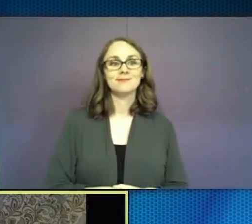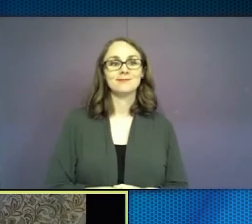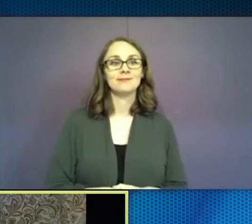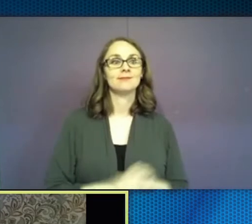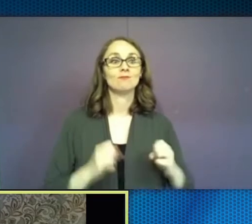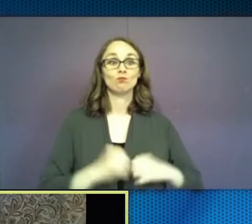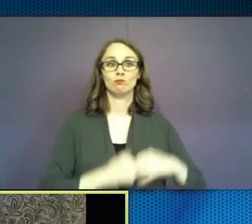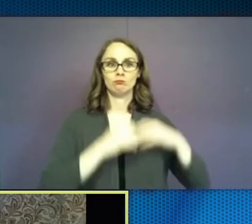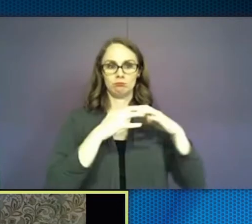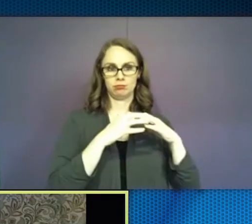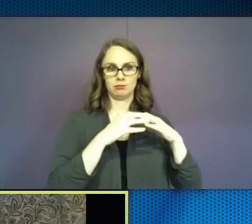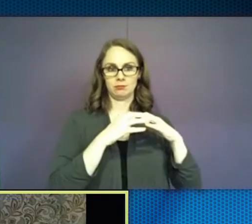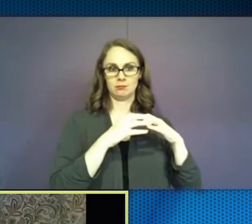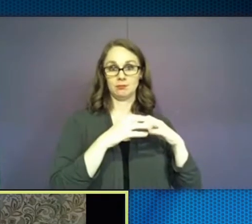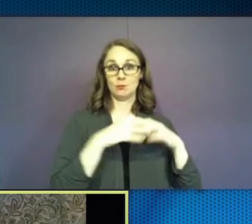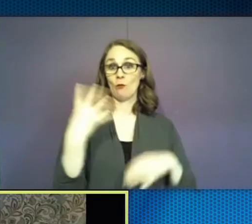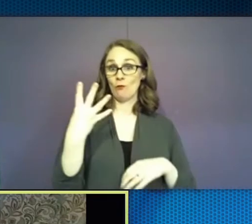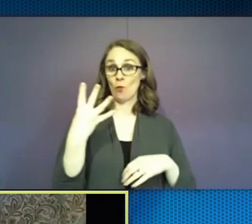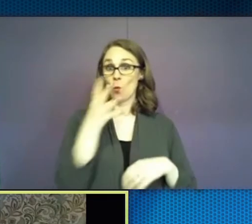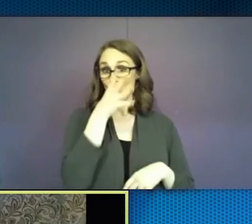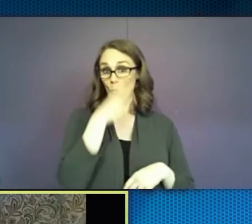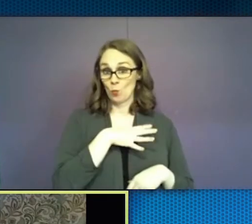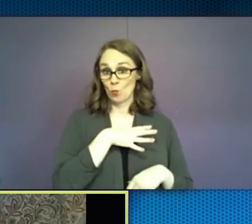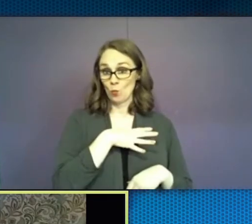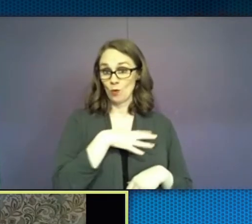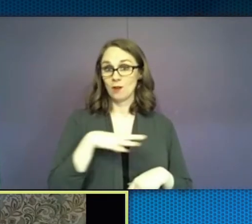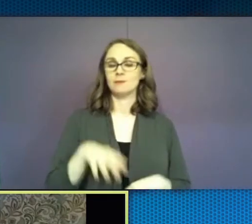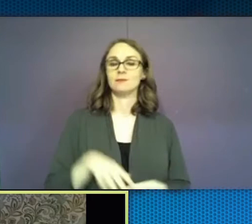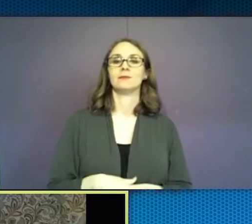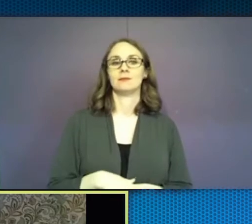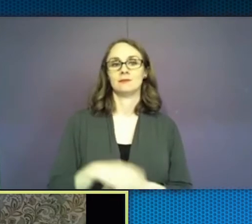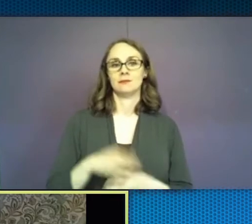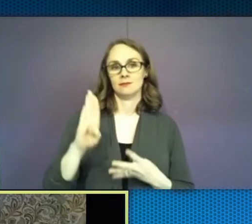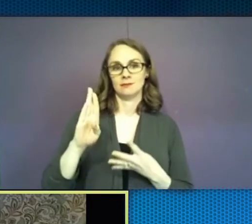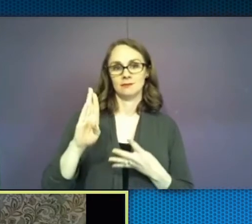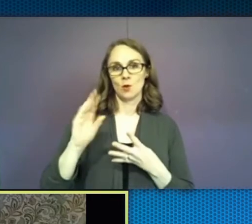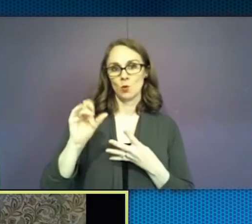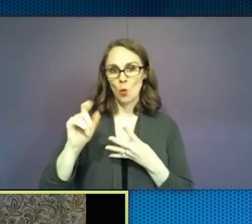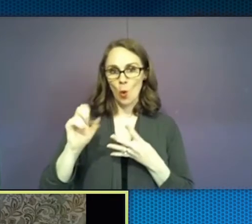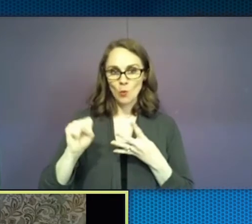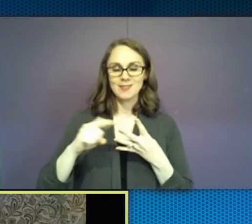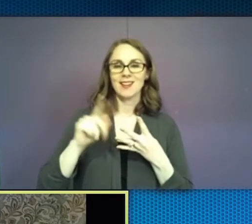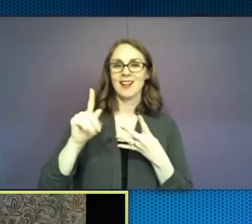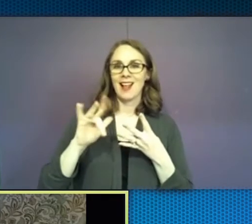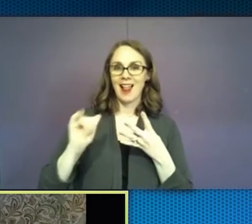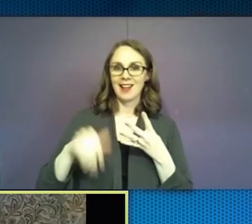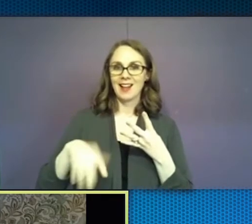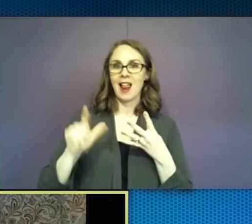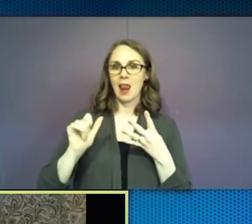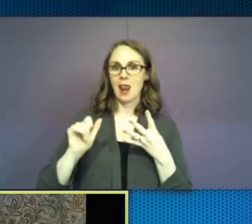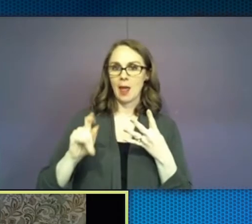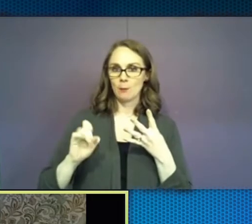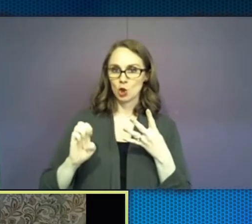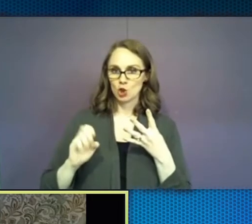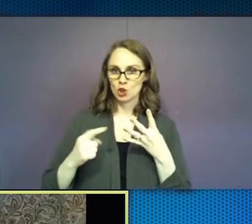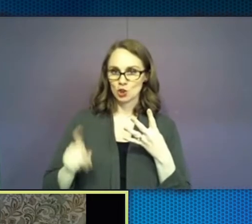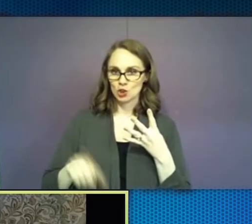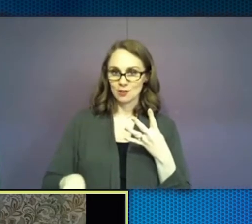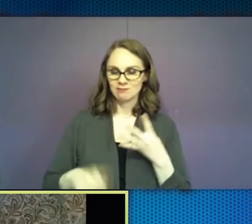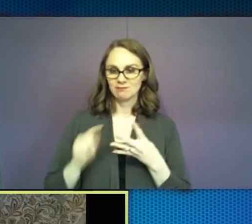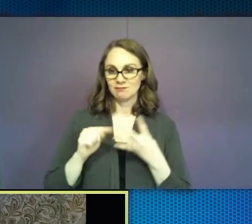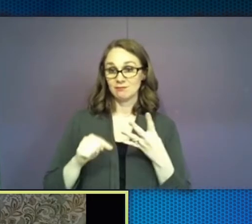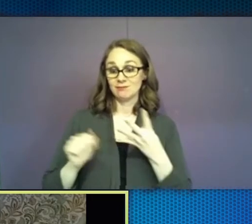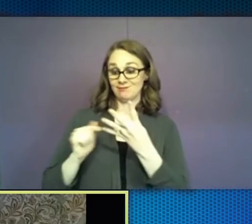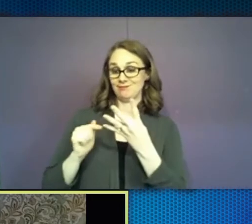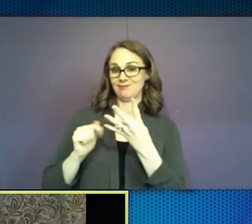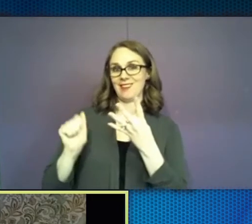founded by 4 women, Birch Coates, Fritzie Kelly, Maggie Klein, and Ann Leberts. And just to note, Ann